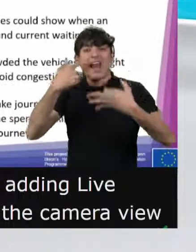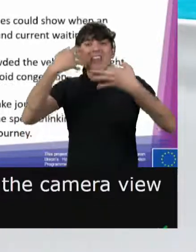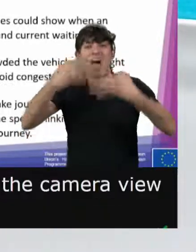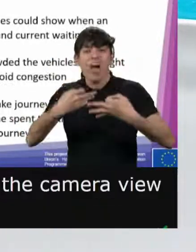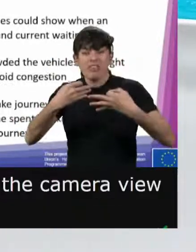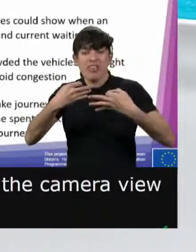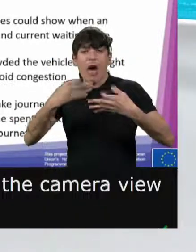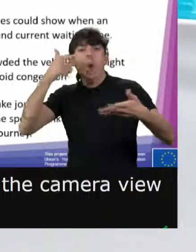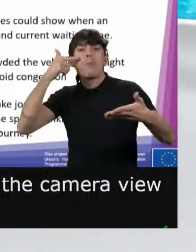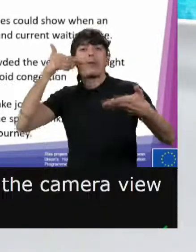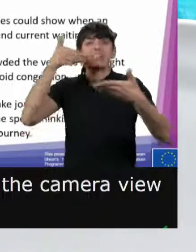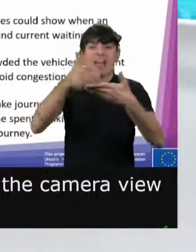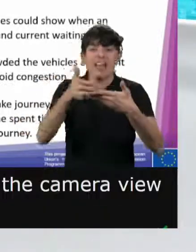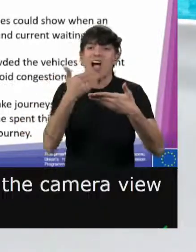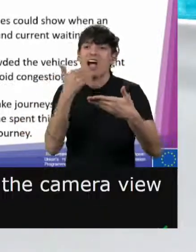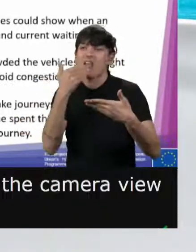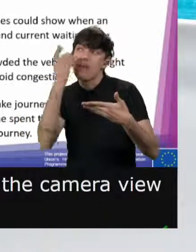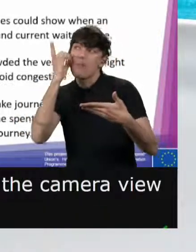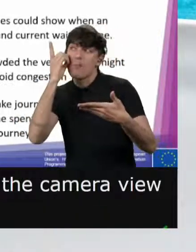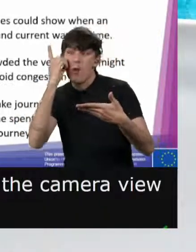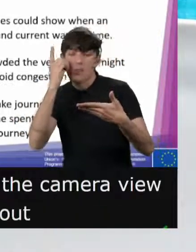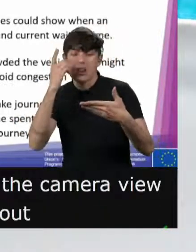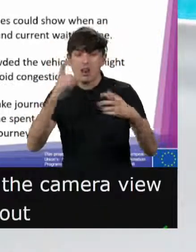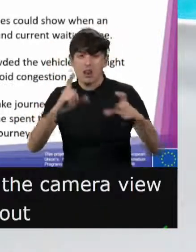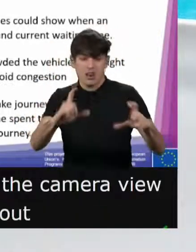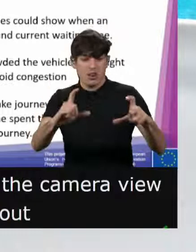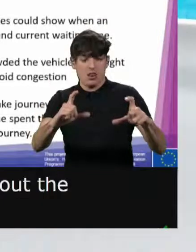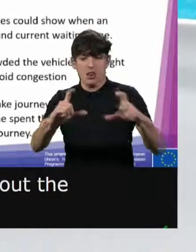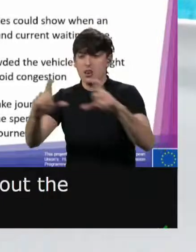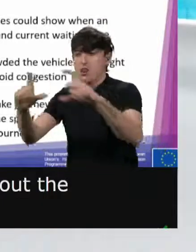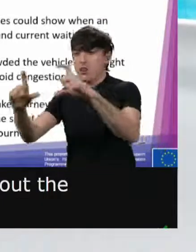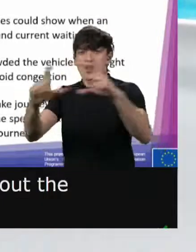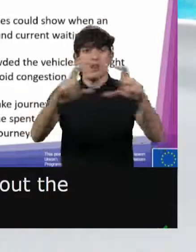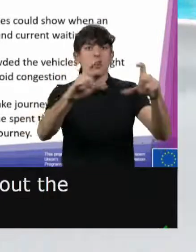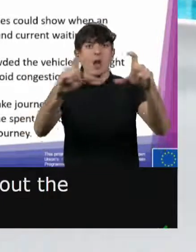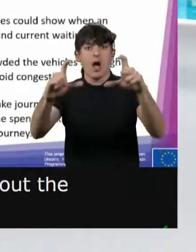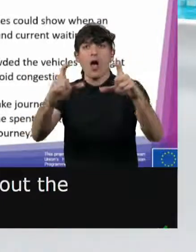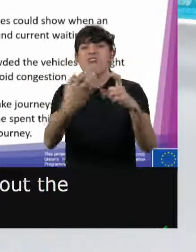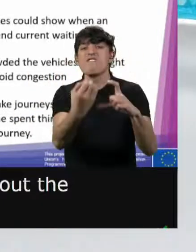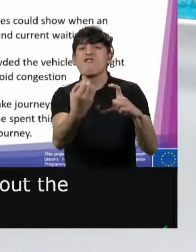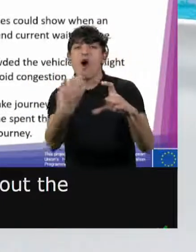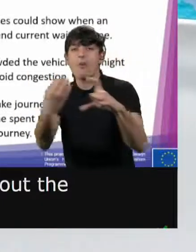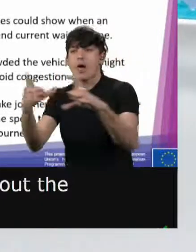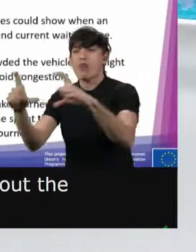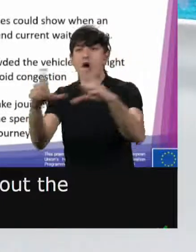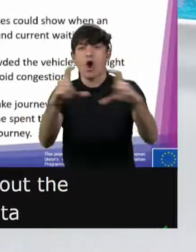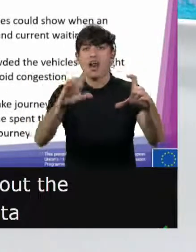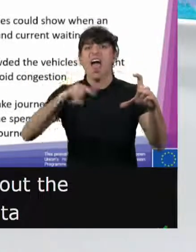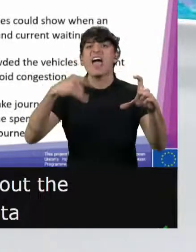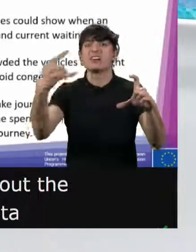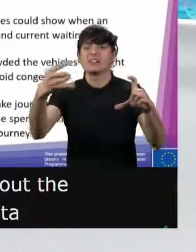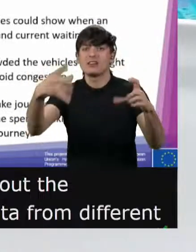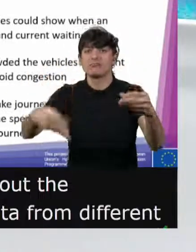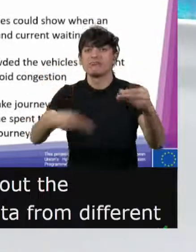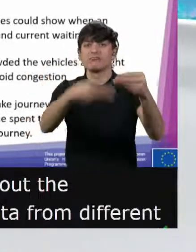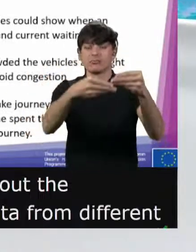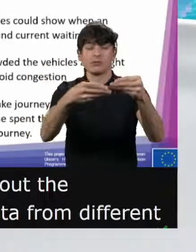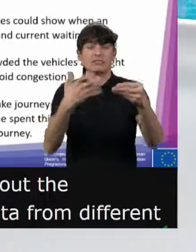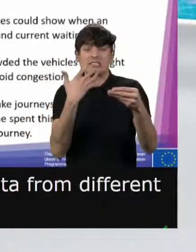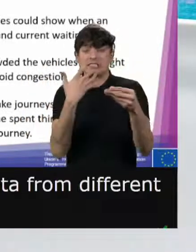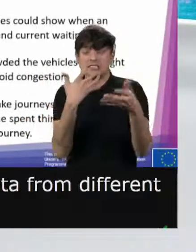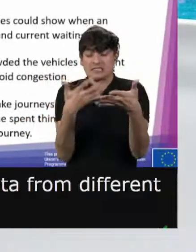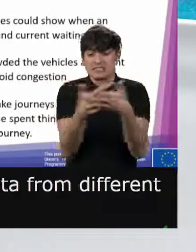about the environment around you. But when we merge data from different data sets into that live